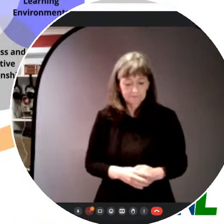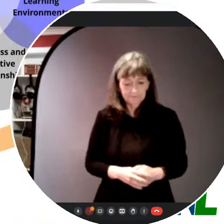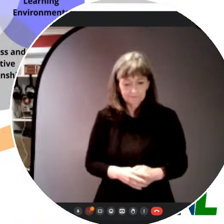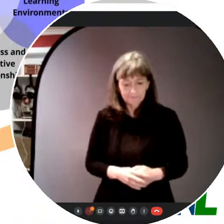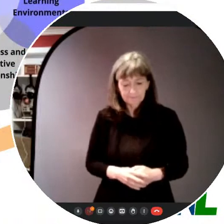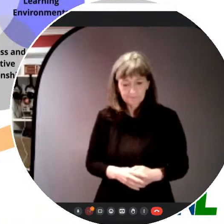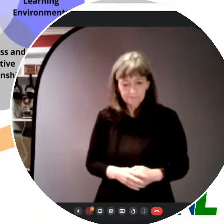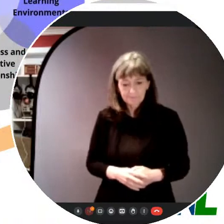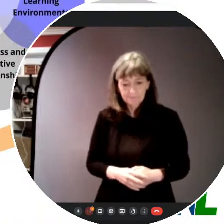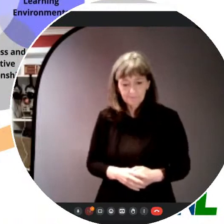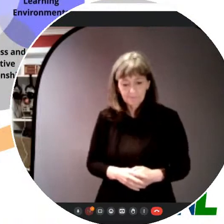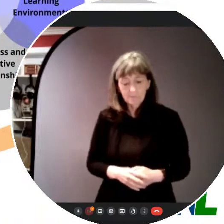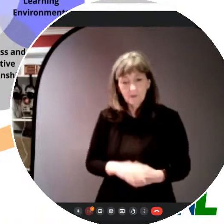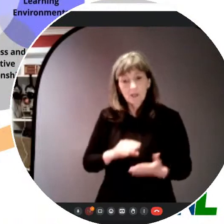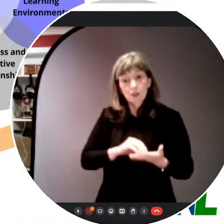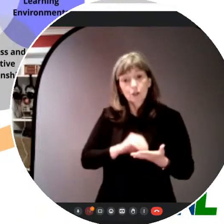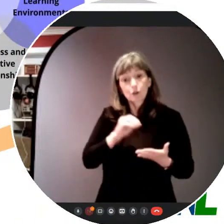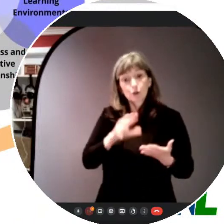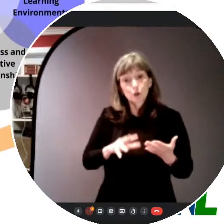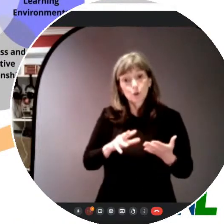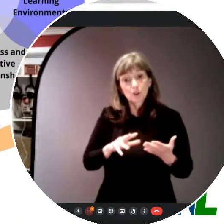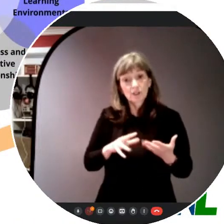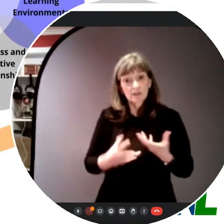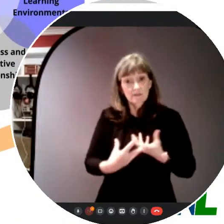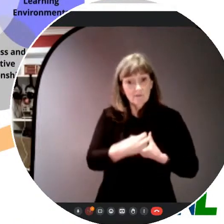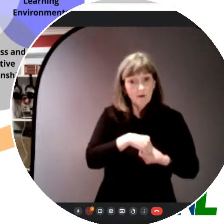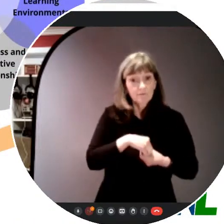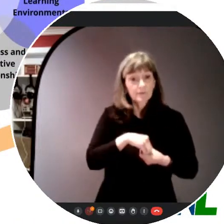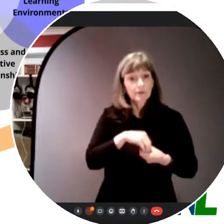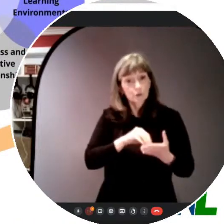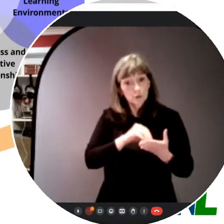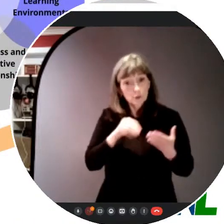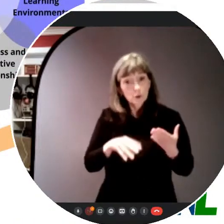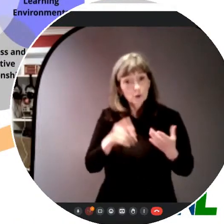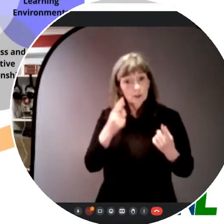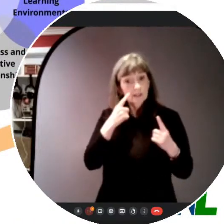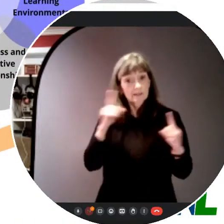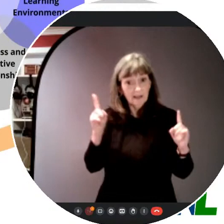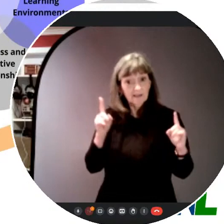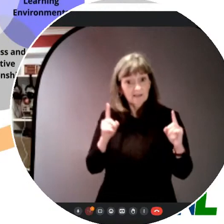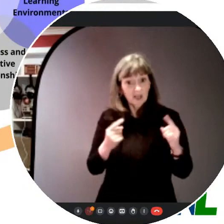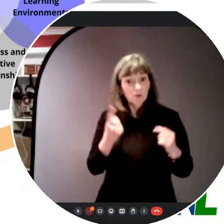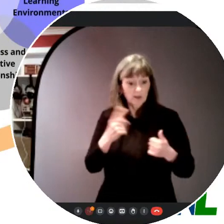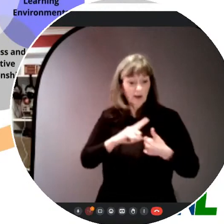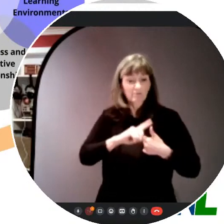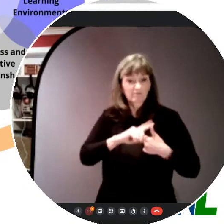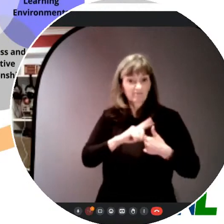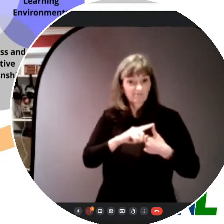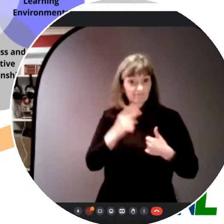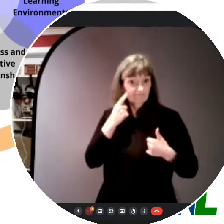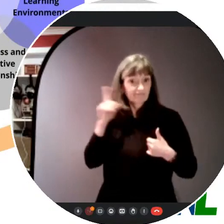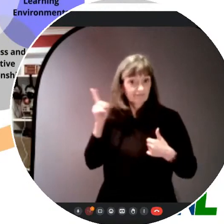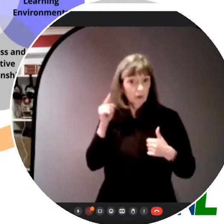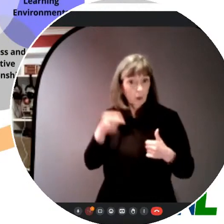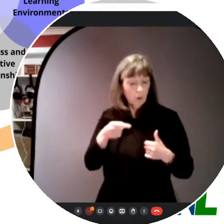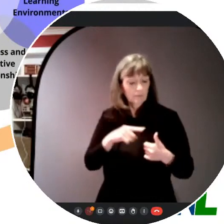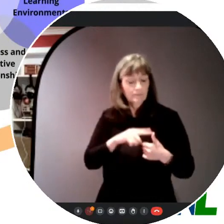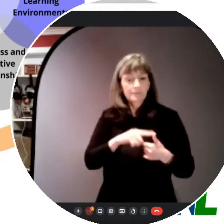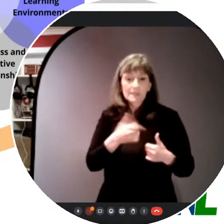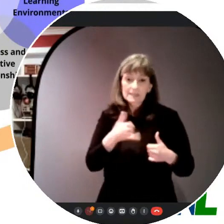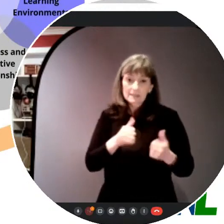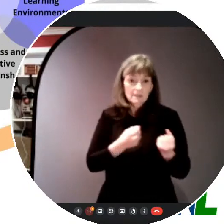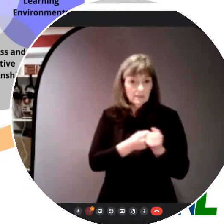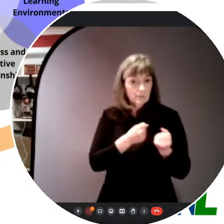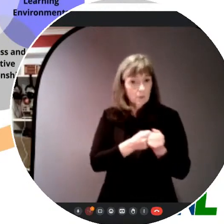Under student engagement and success, which is one of our three strategic initiatives, we continue to support school administrators and